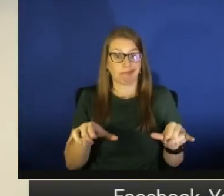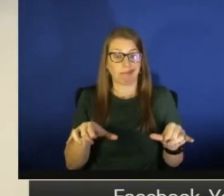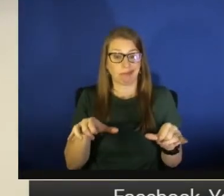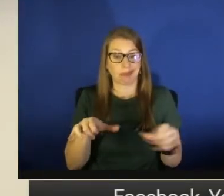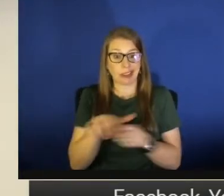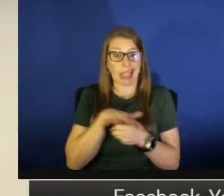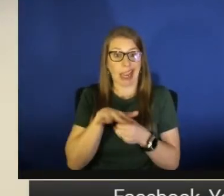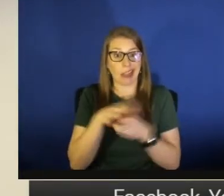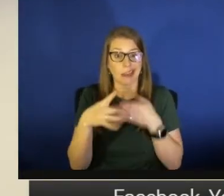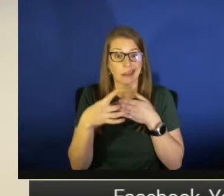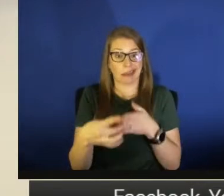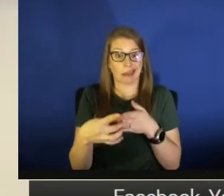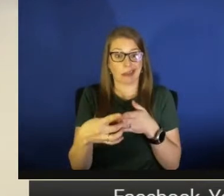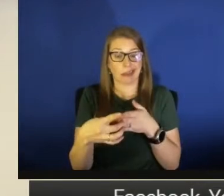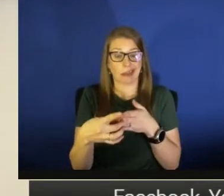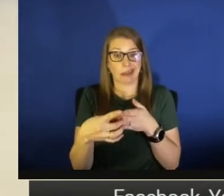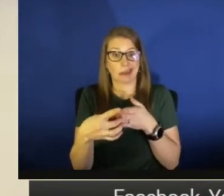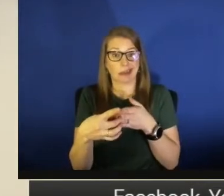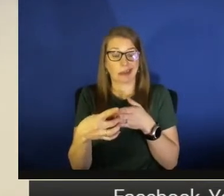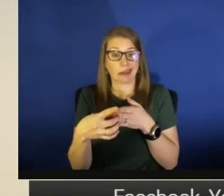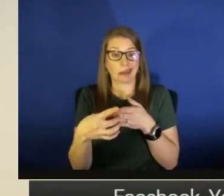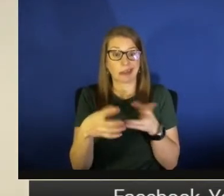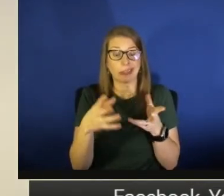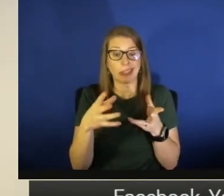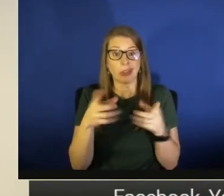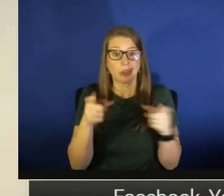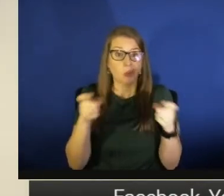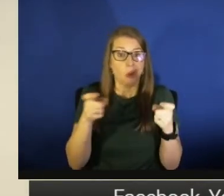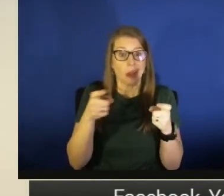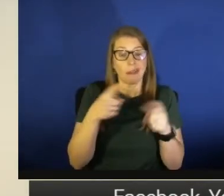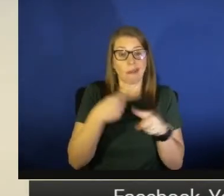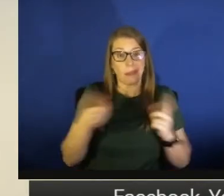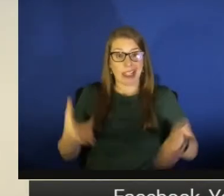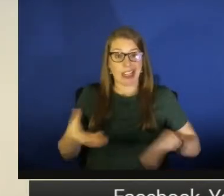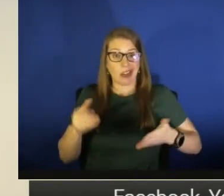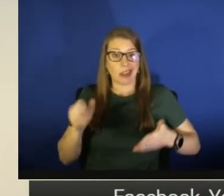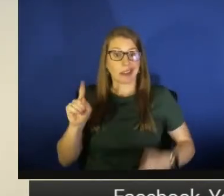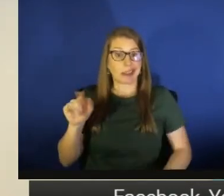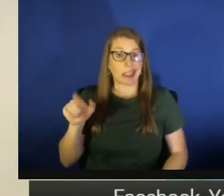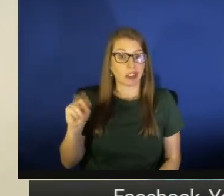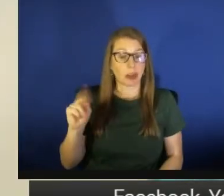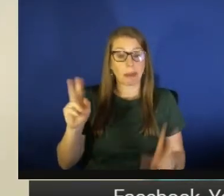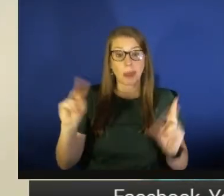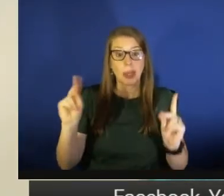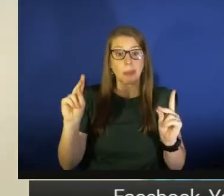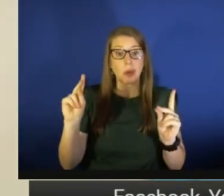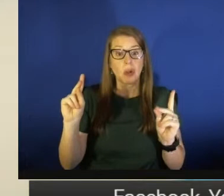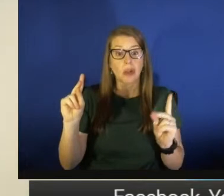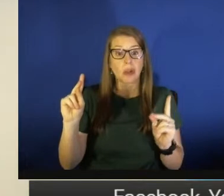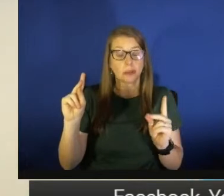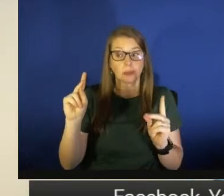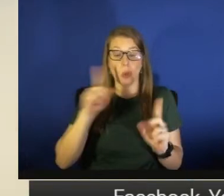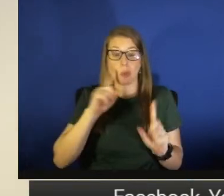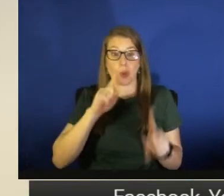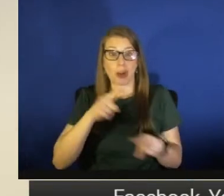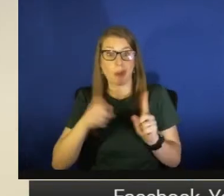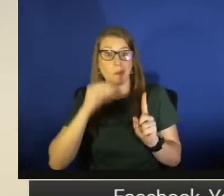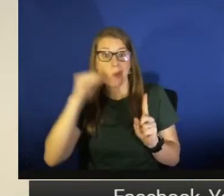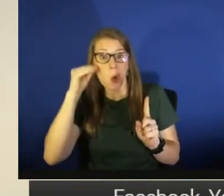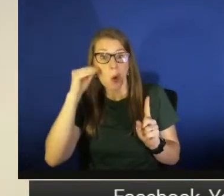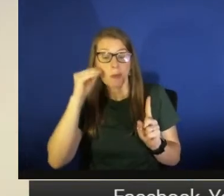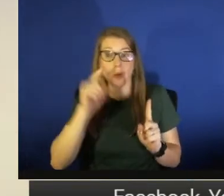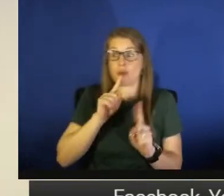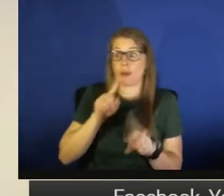leading, steering the ship from the station, but we had on-air folks who were reporting from home. We had reporters who